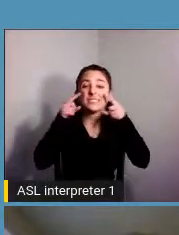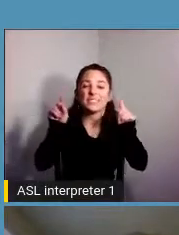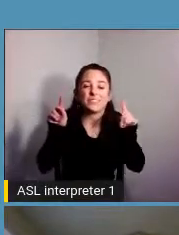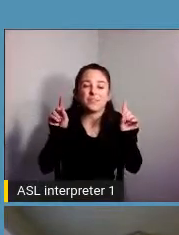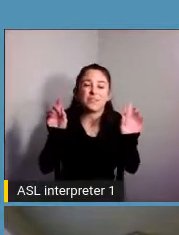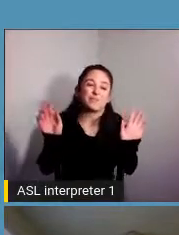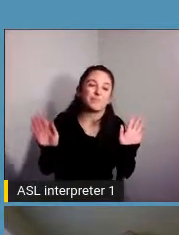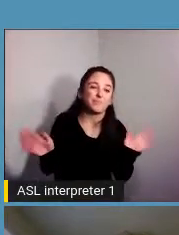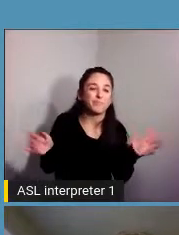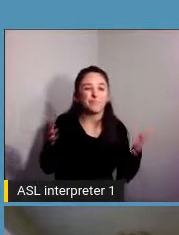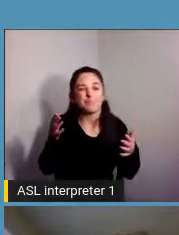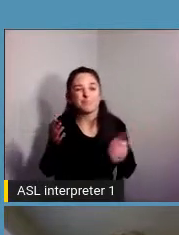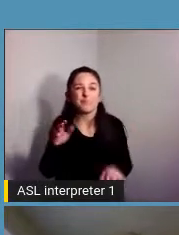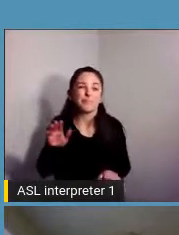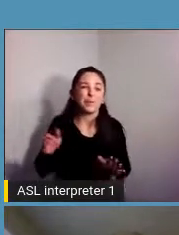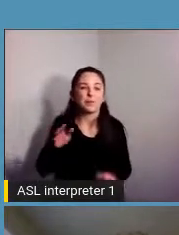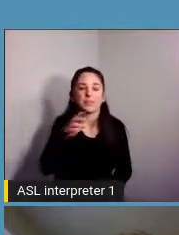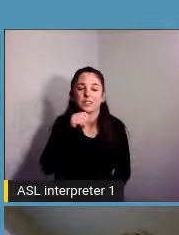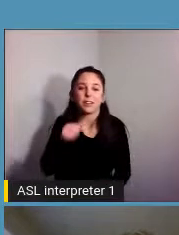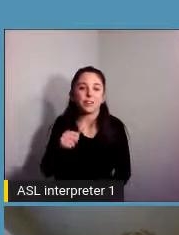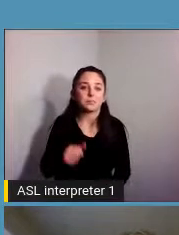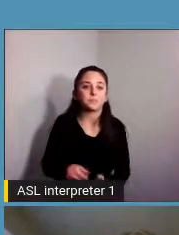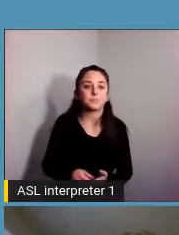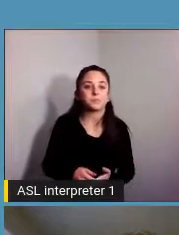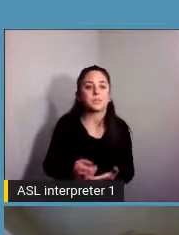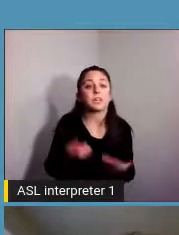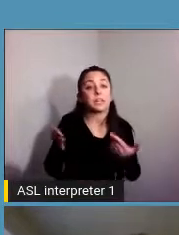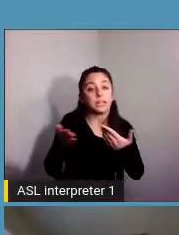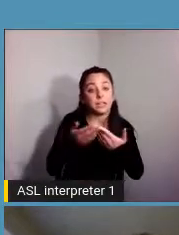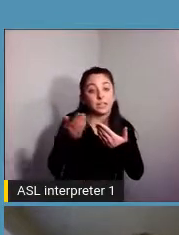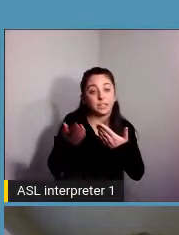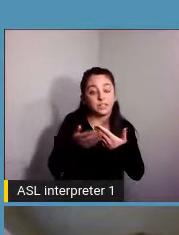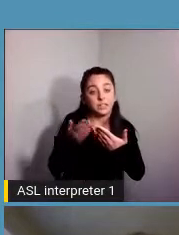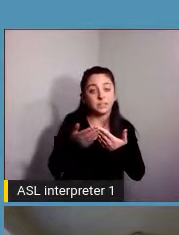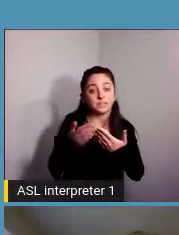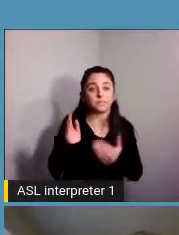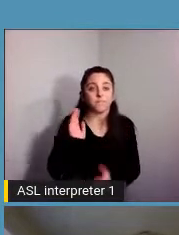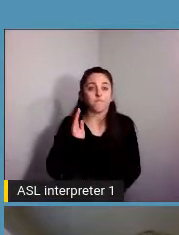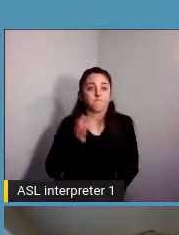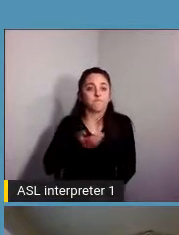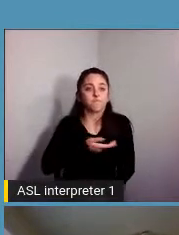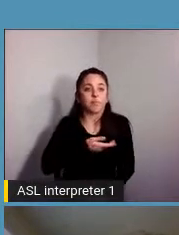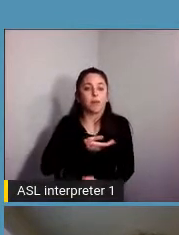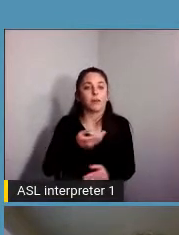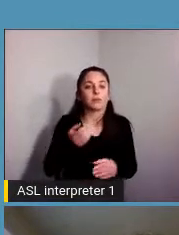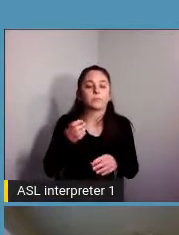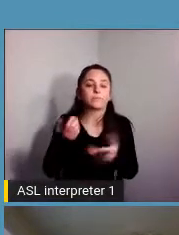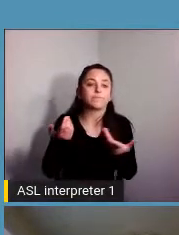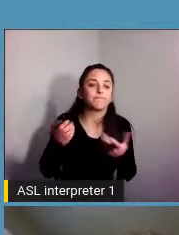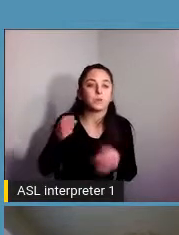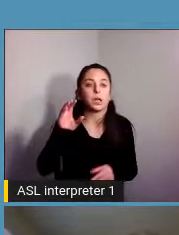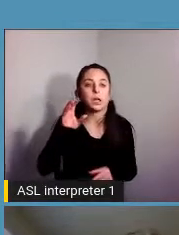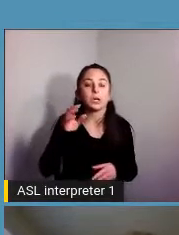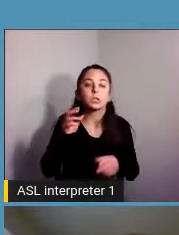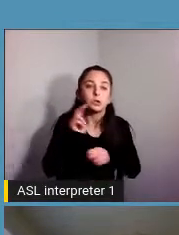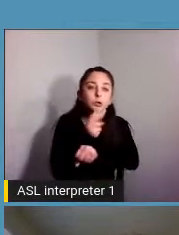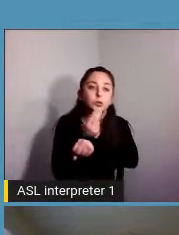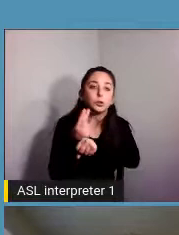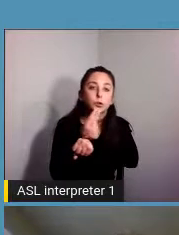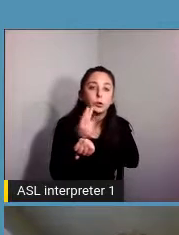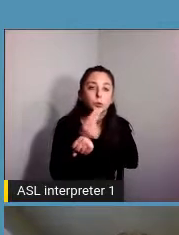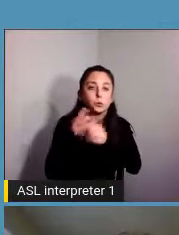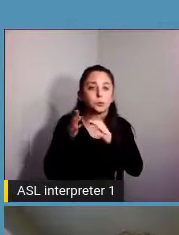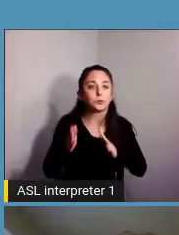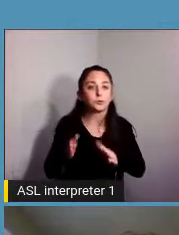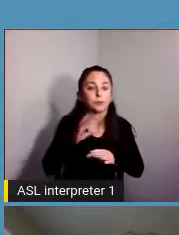accessible, which makes it easy for us to do a lot more for our customers, but still not everything's easy,